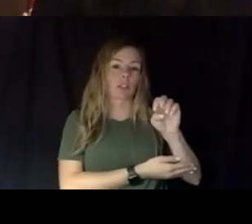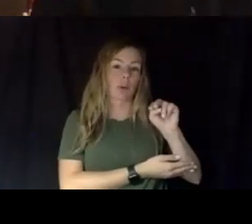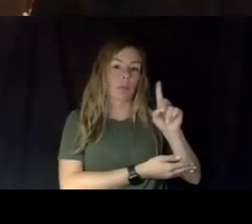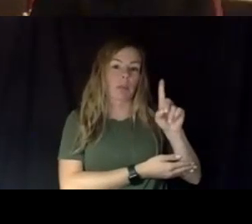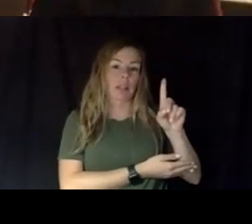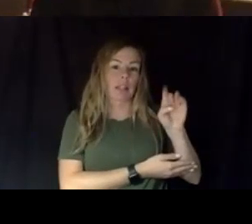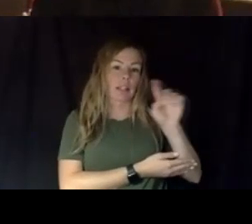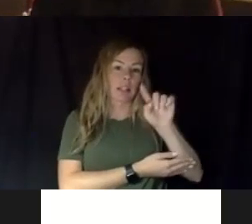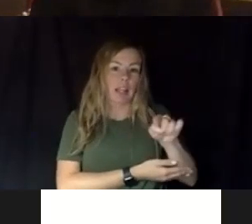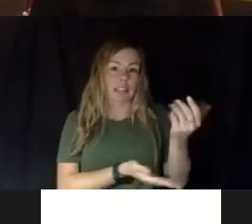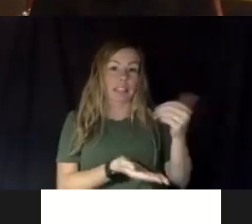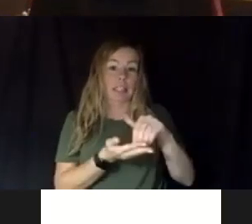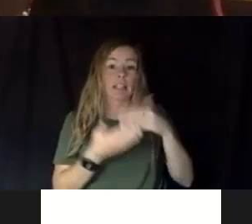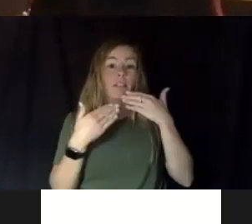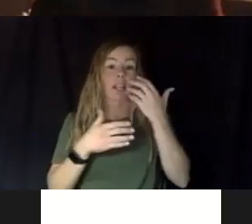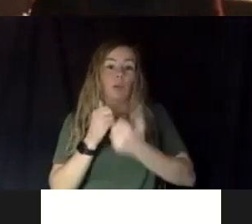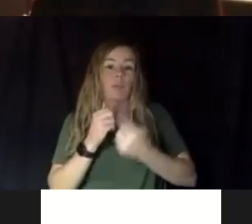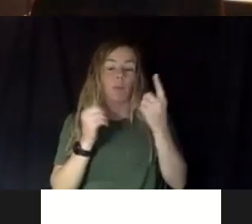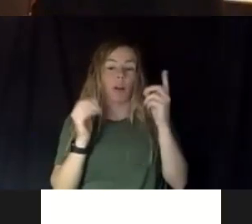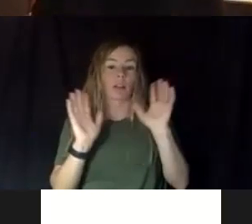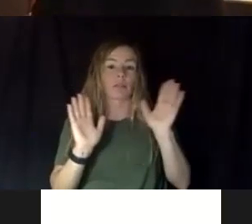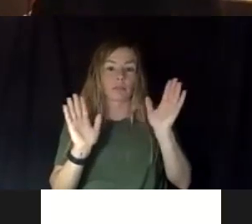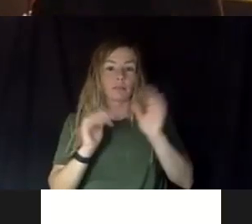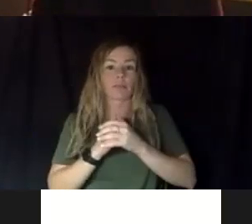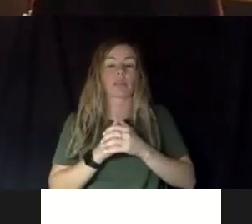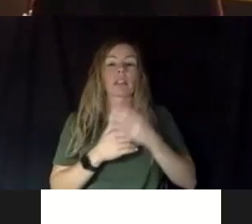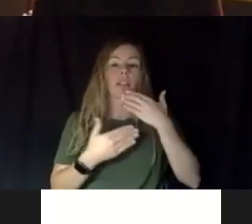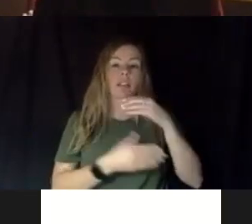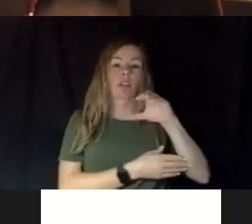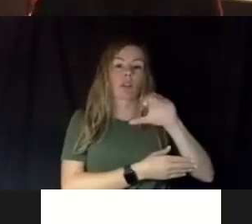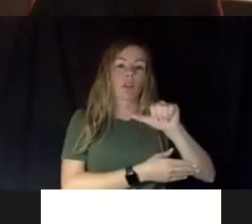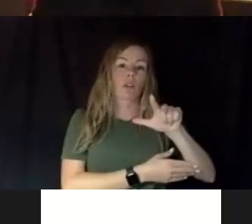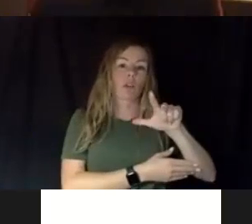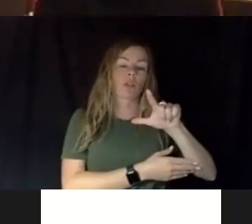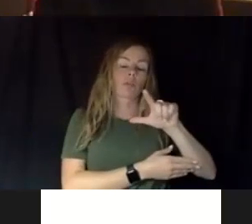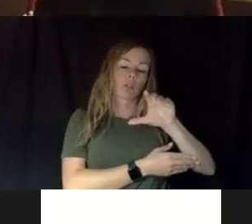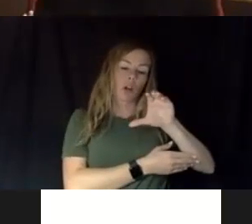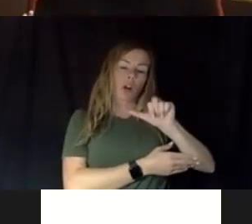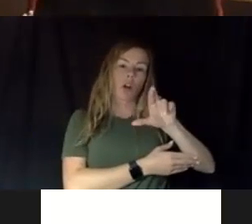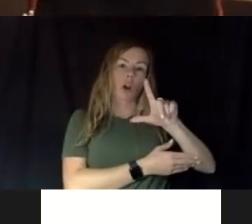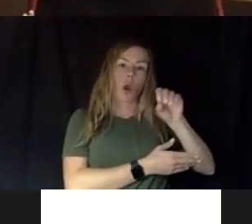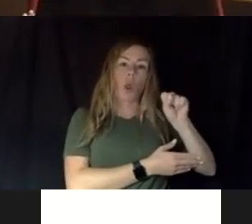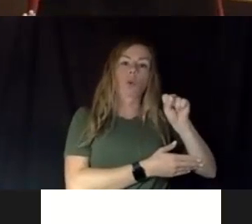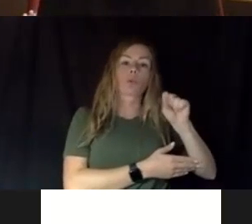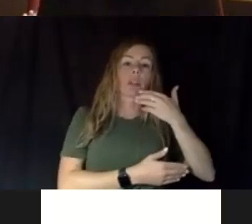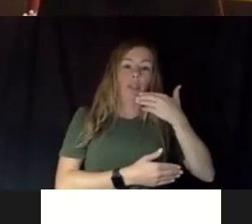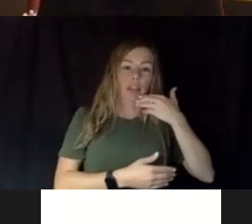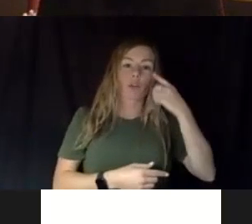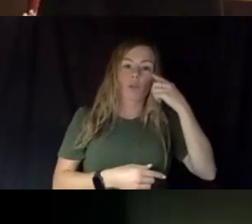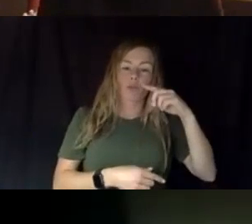Thank you, everyone. And thank you, Carlos. That was most wonderful. Thank you for agreeing to help